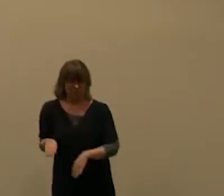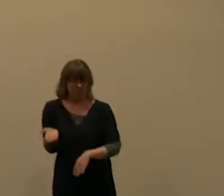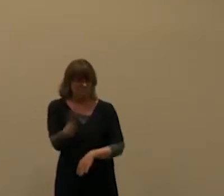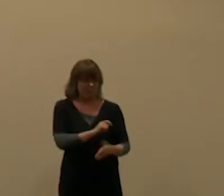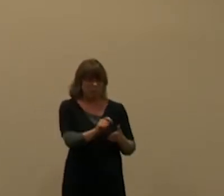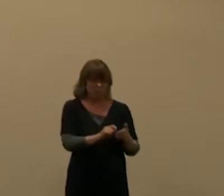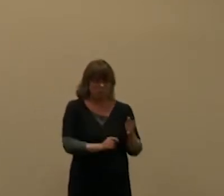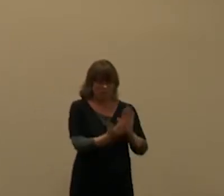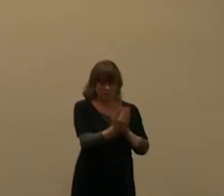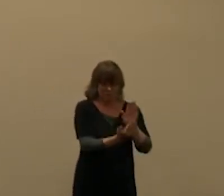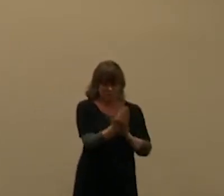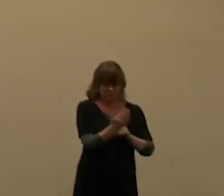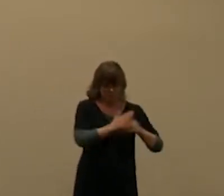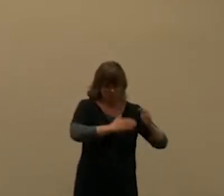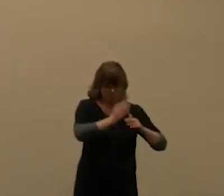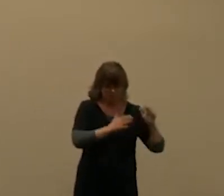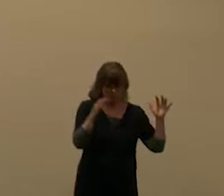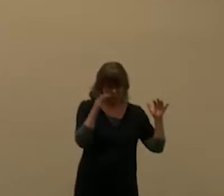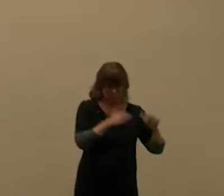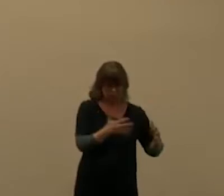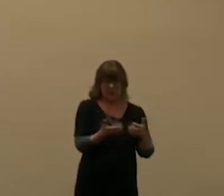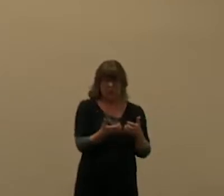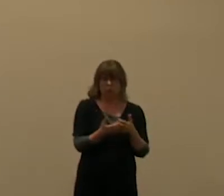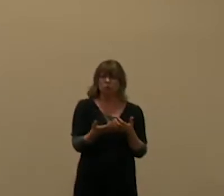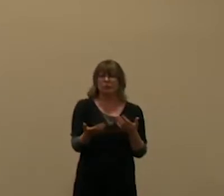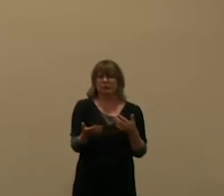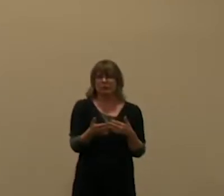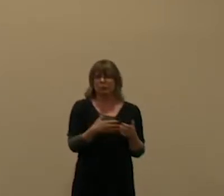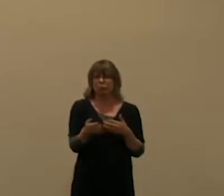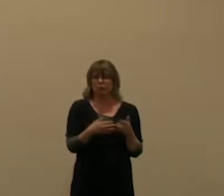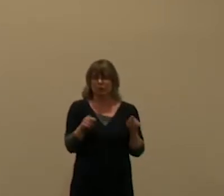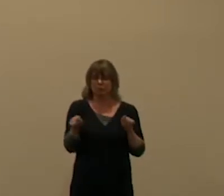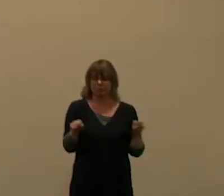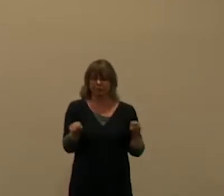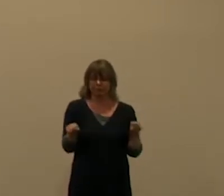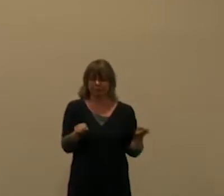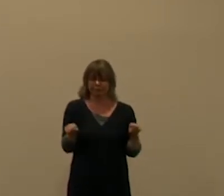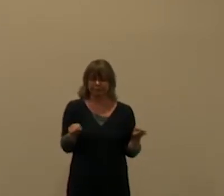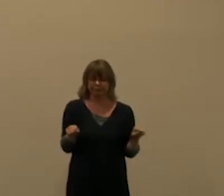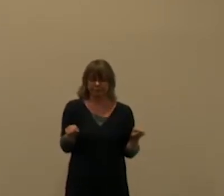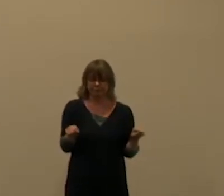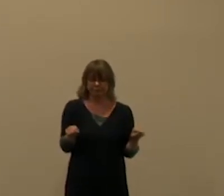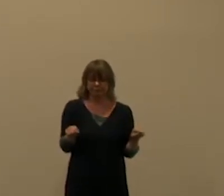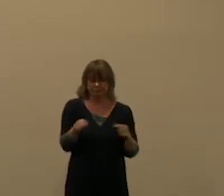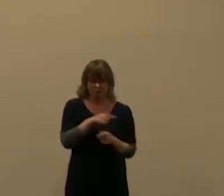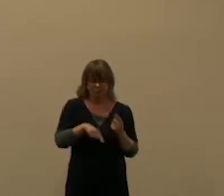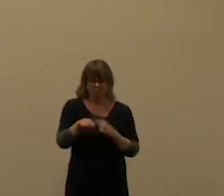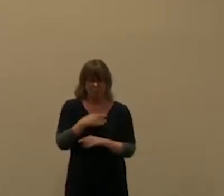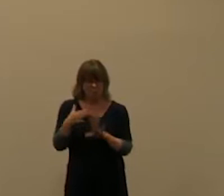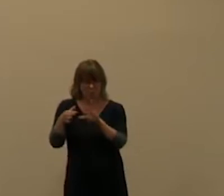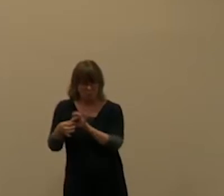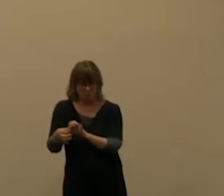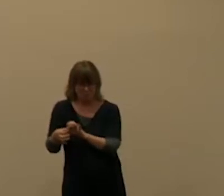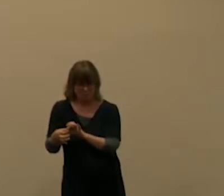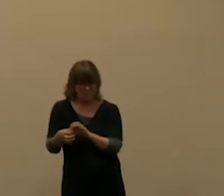office. So how do we deal with those two big parts? So people who are working from